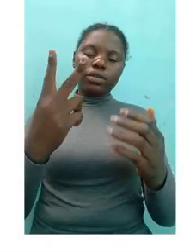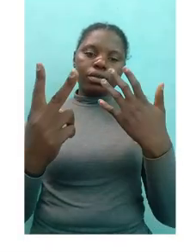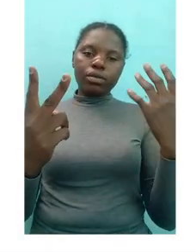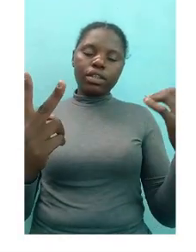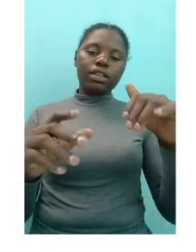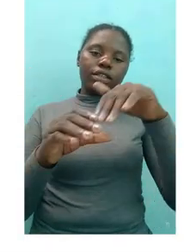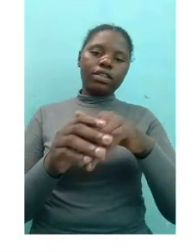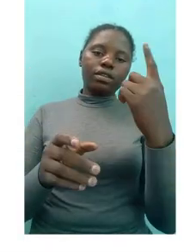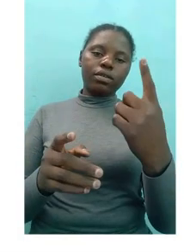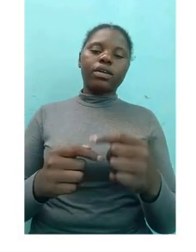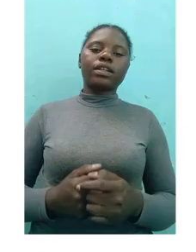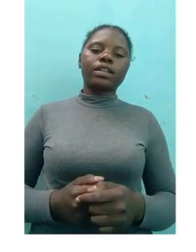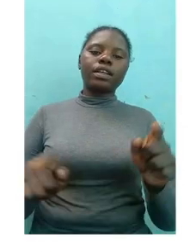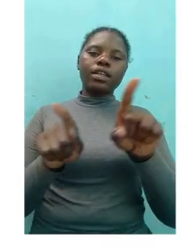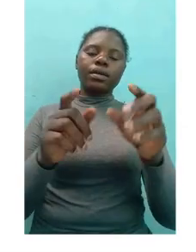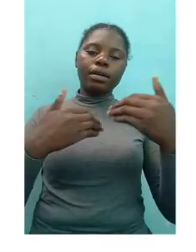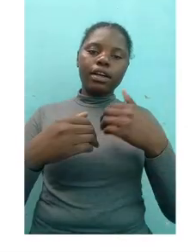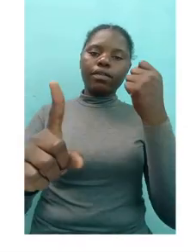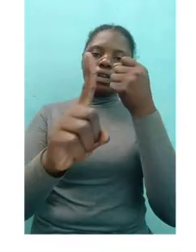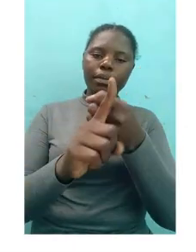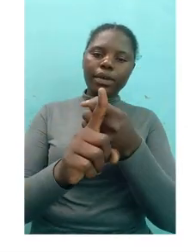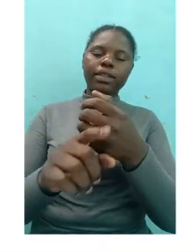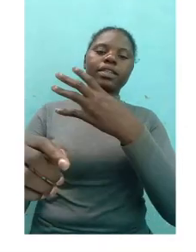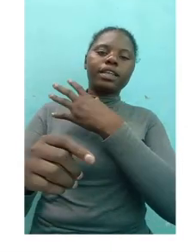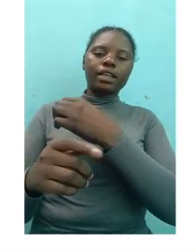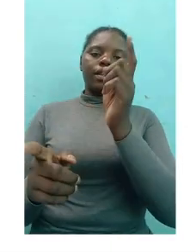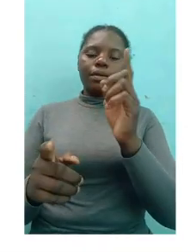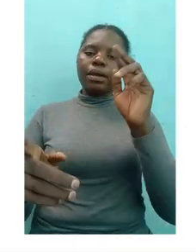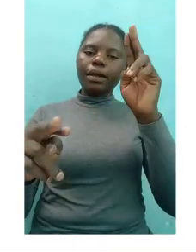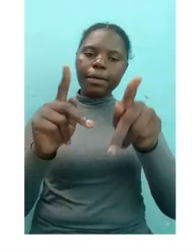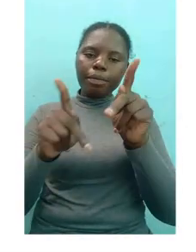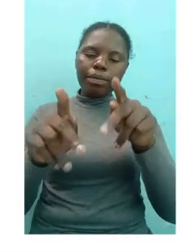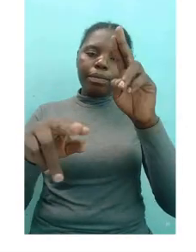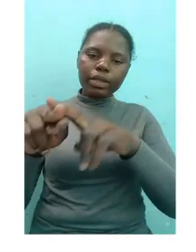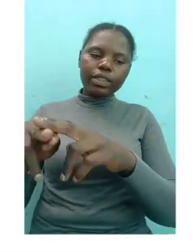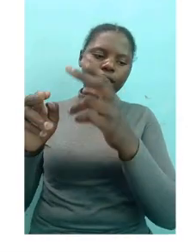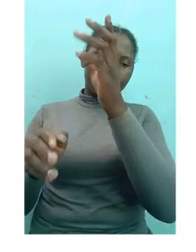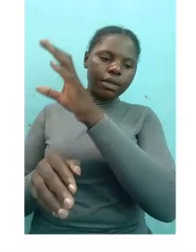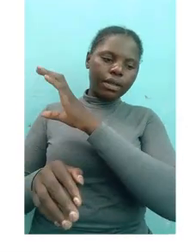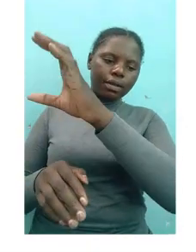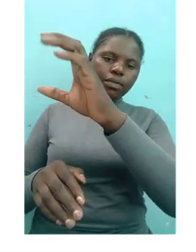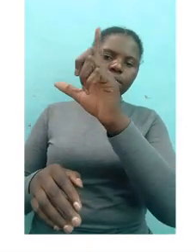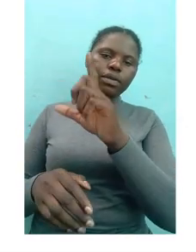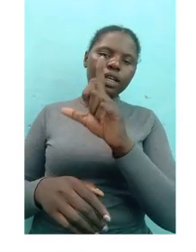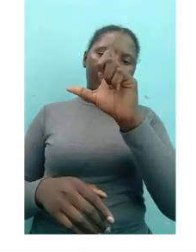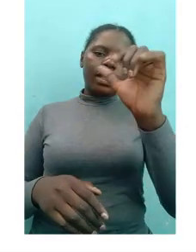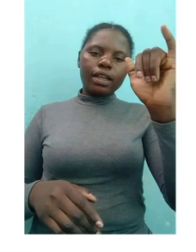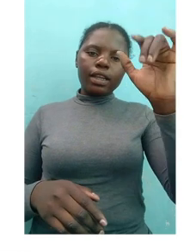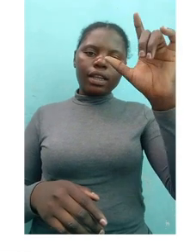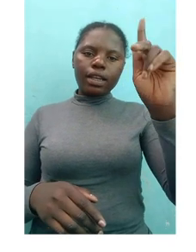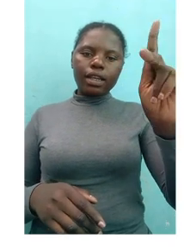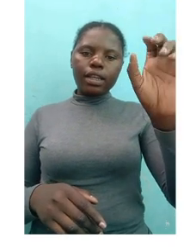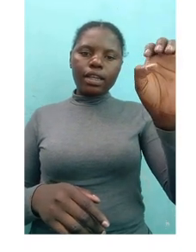these two things, the intersection of these, this is how we come up with the numbers that arrive on the alert